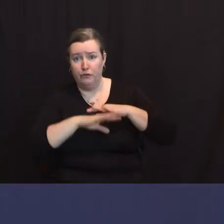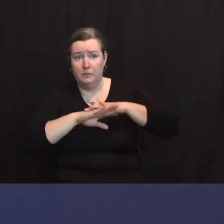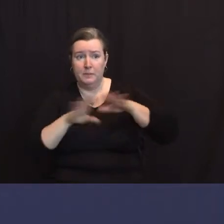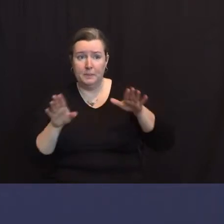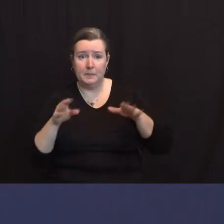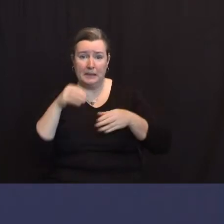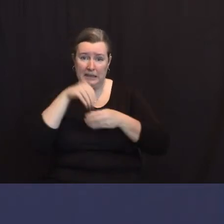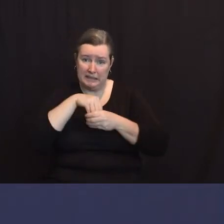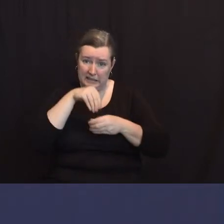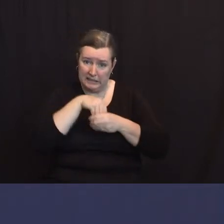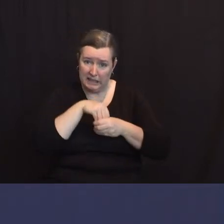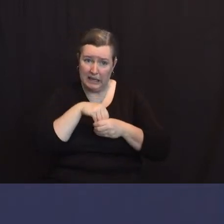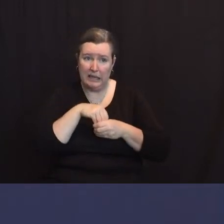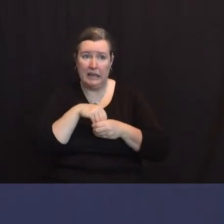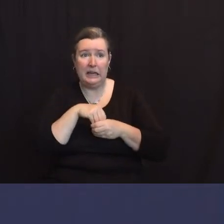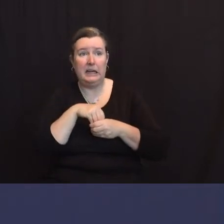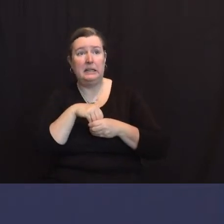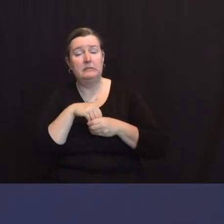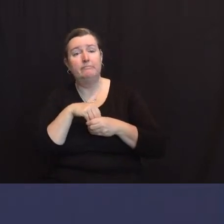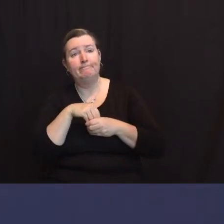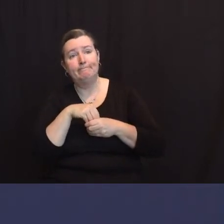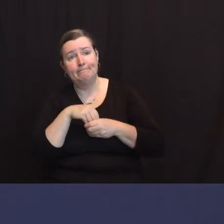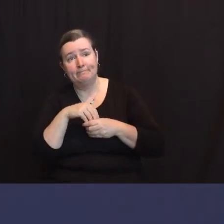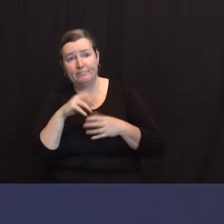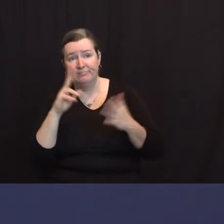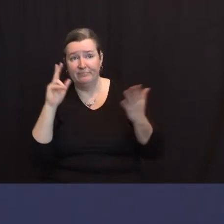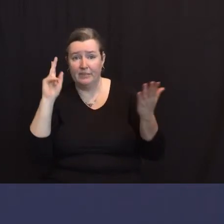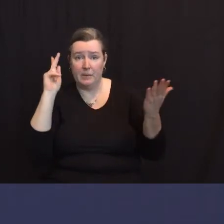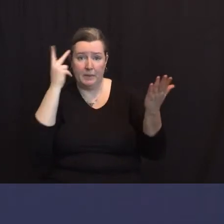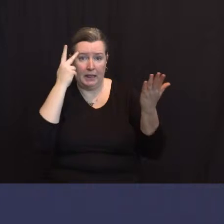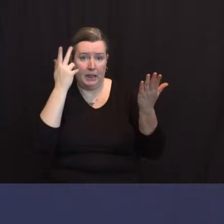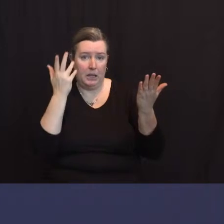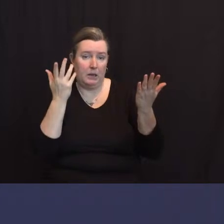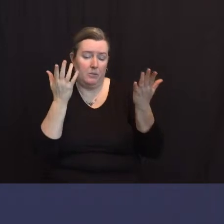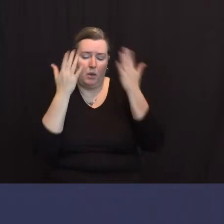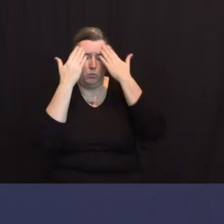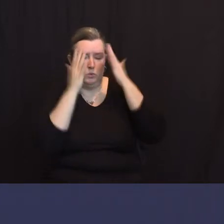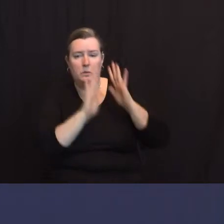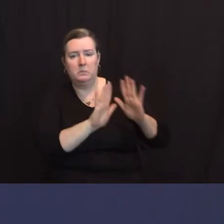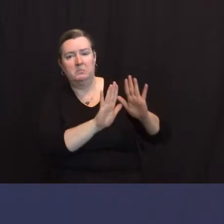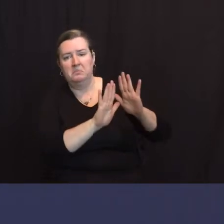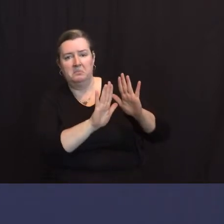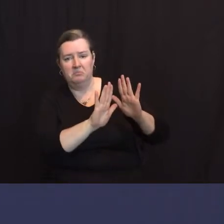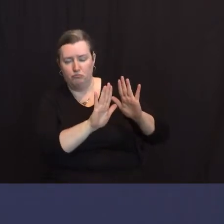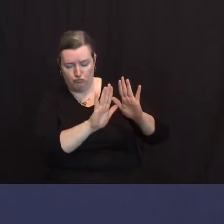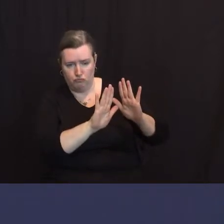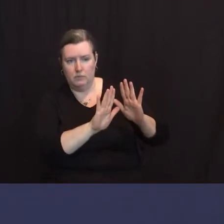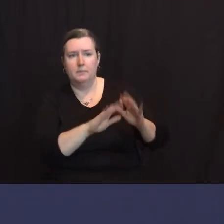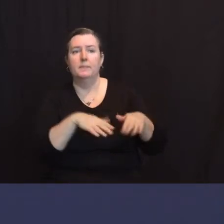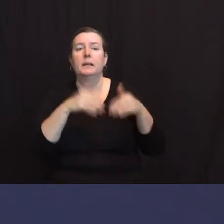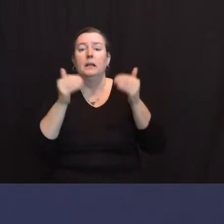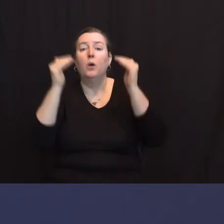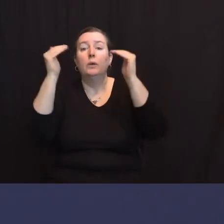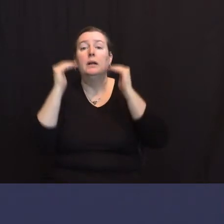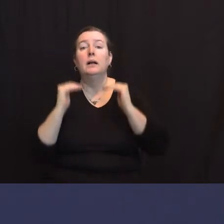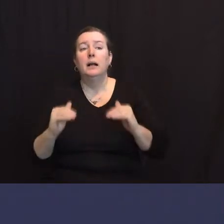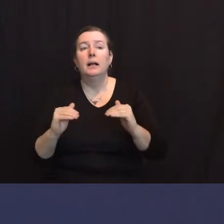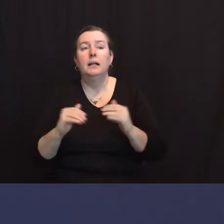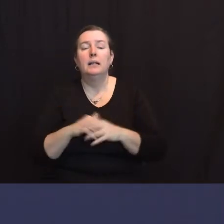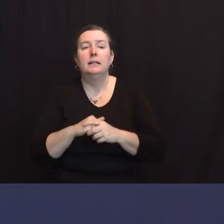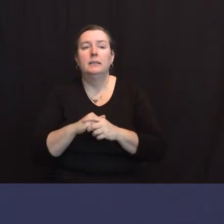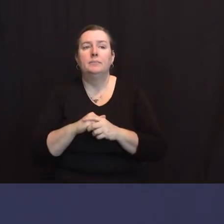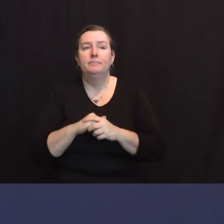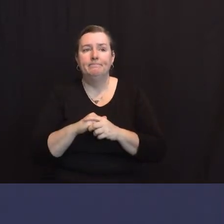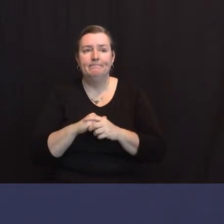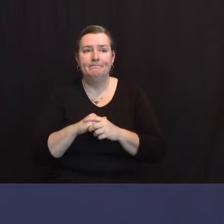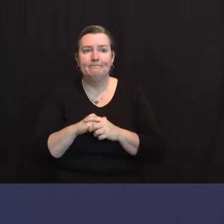it's politics, I just don't know. Judy can come back to you on the 75. Again, we went right to 65 and plus, and then